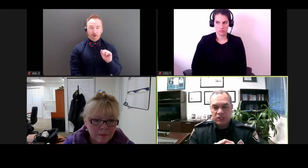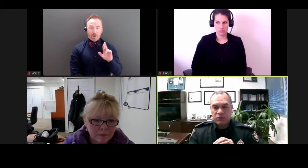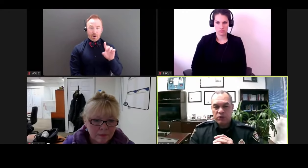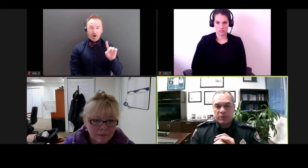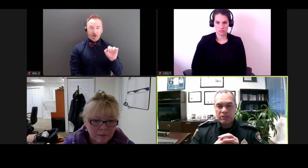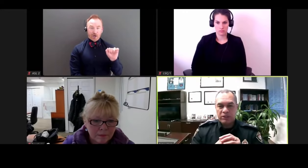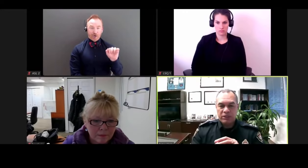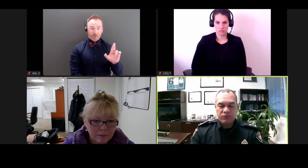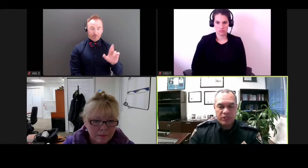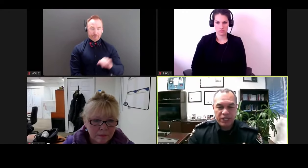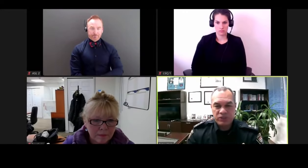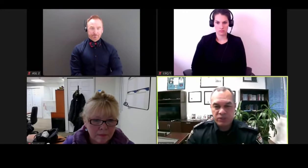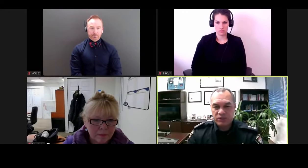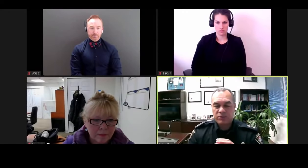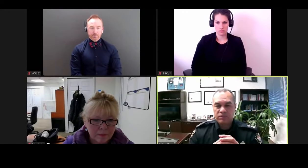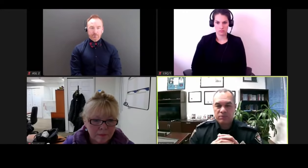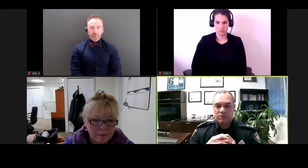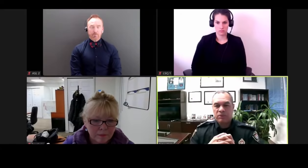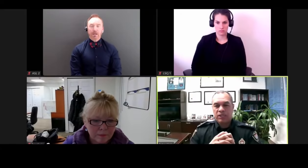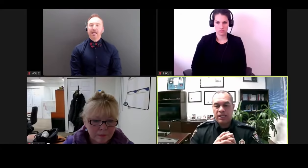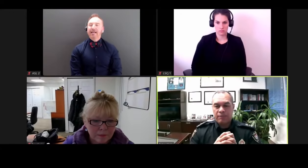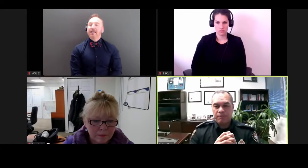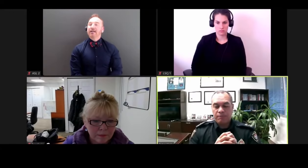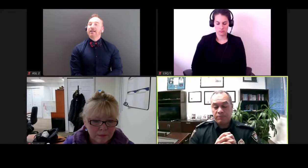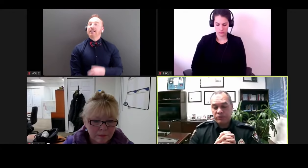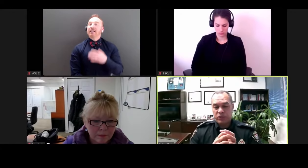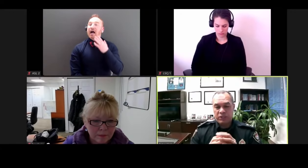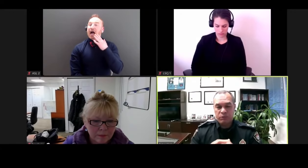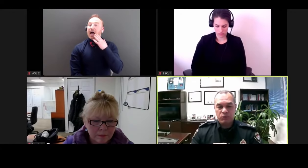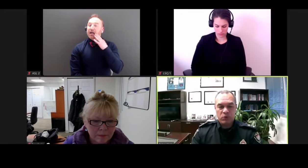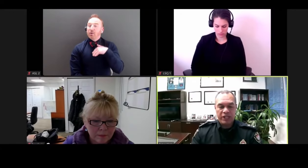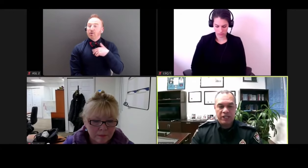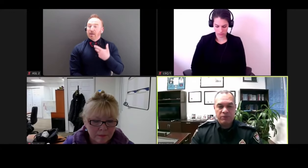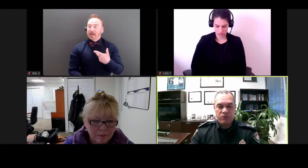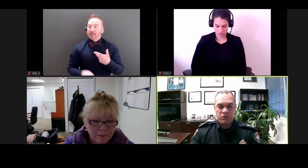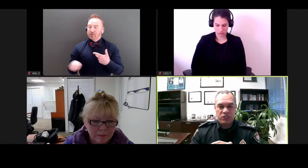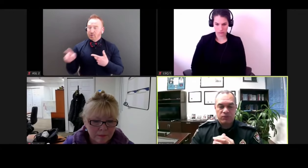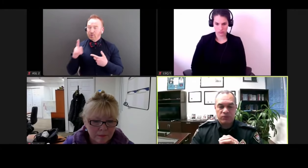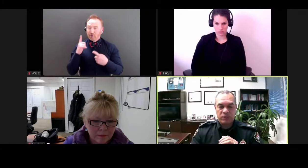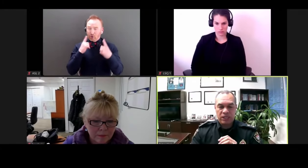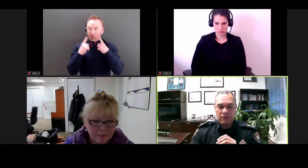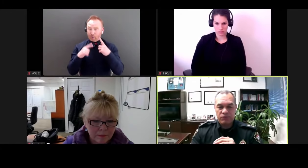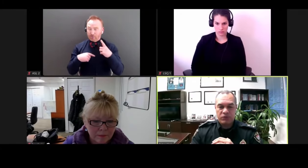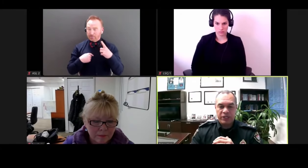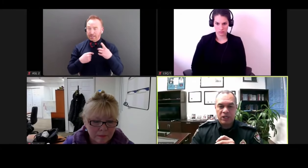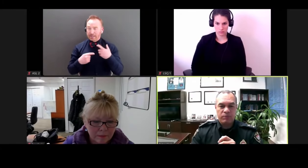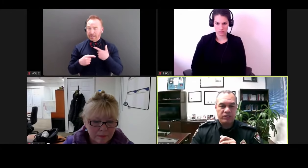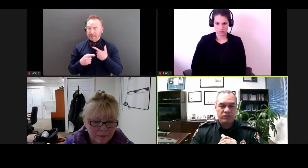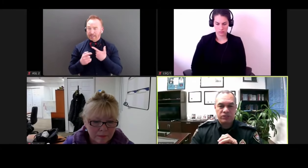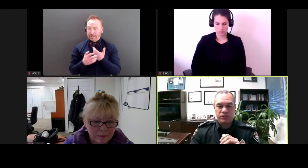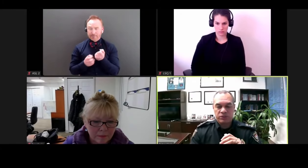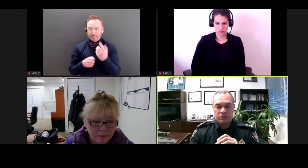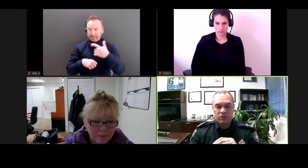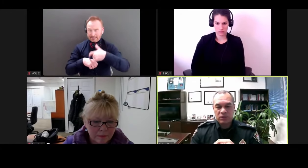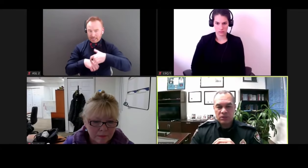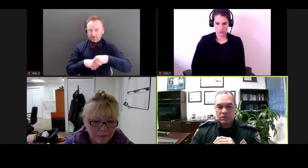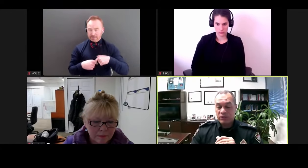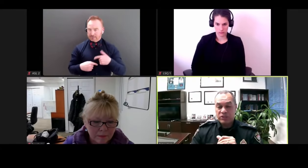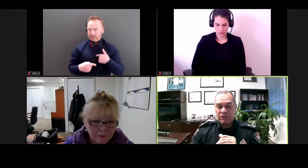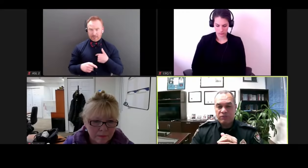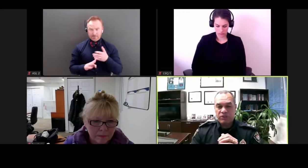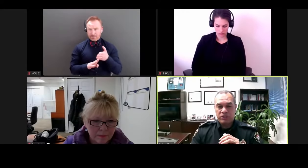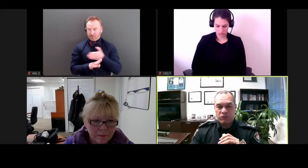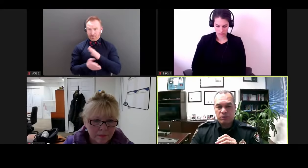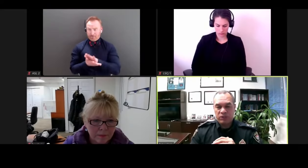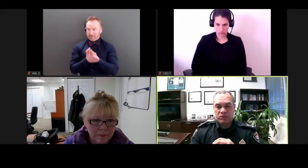I think you've heard me on different occasions, certainly even before I came here as chief, for very complex issues, there